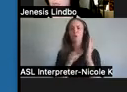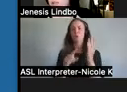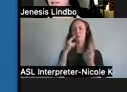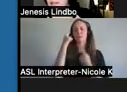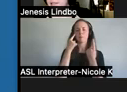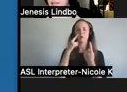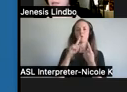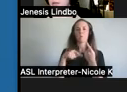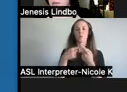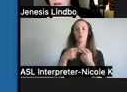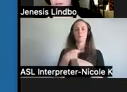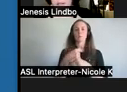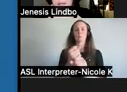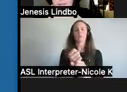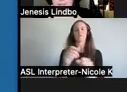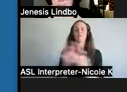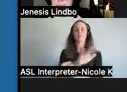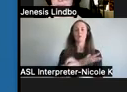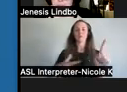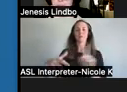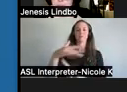a completely accessible environment.